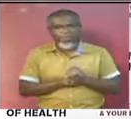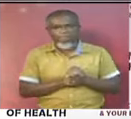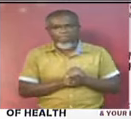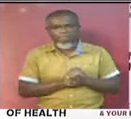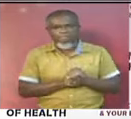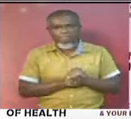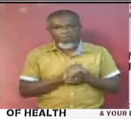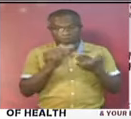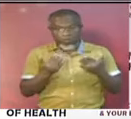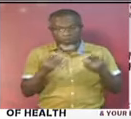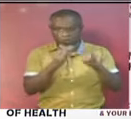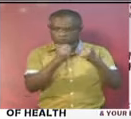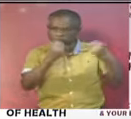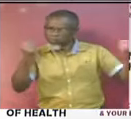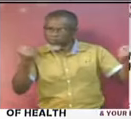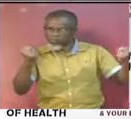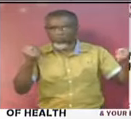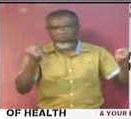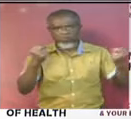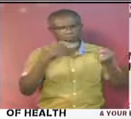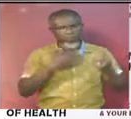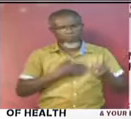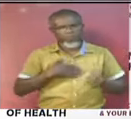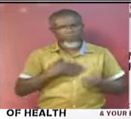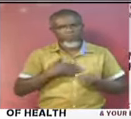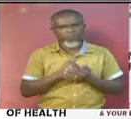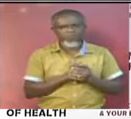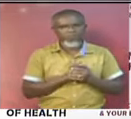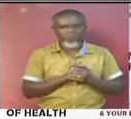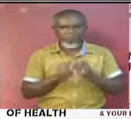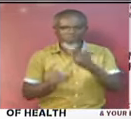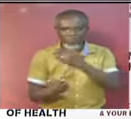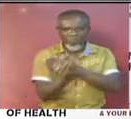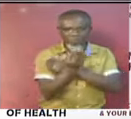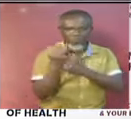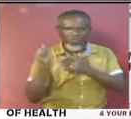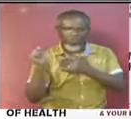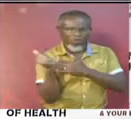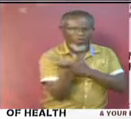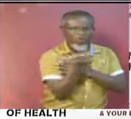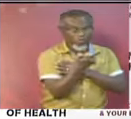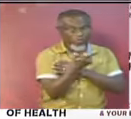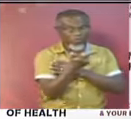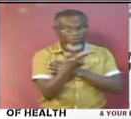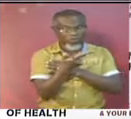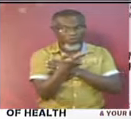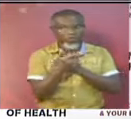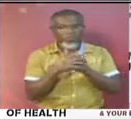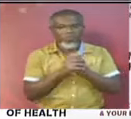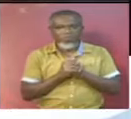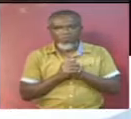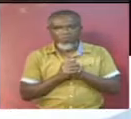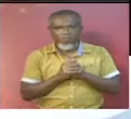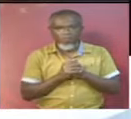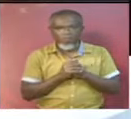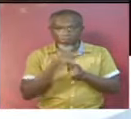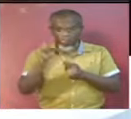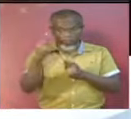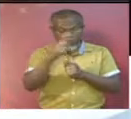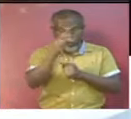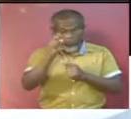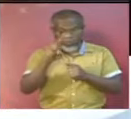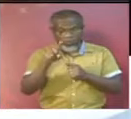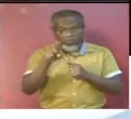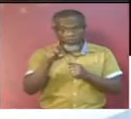two questions. Good morning. Good morning, everyone. Rihanna McKenzie here from Newsday. My first question